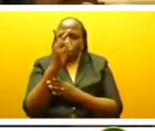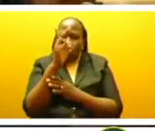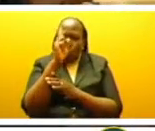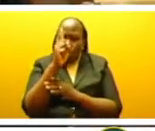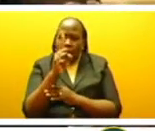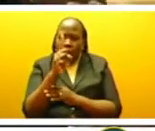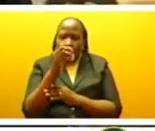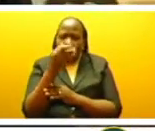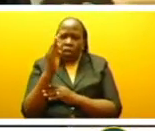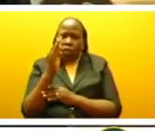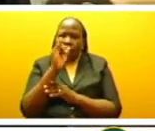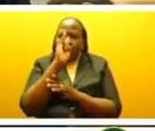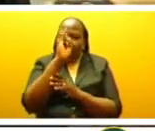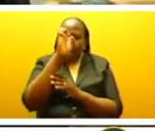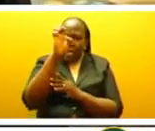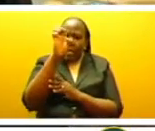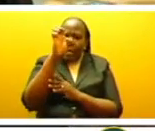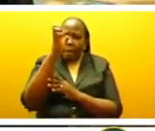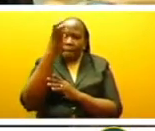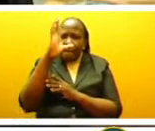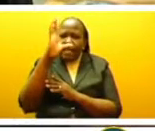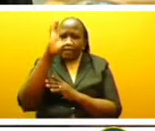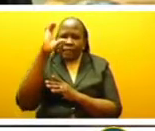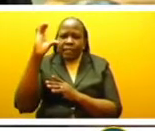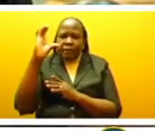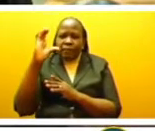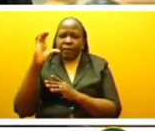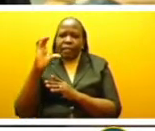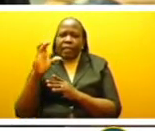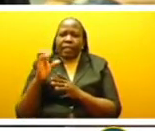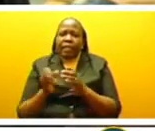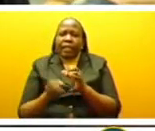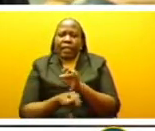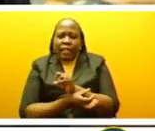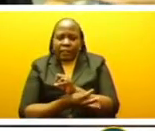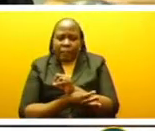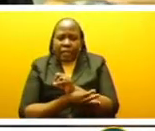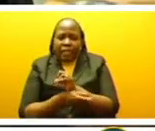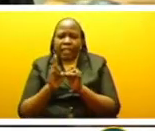defines the commission to be the Iebc.